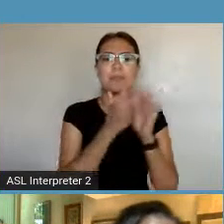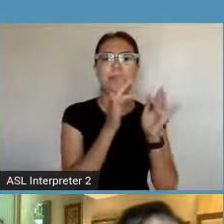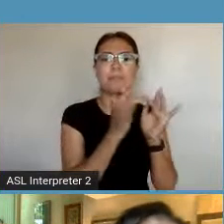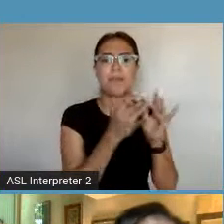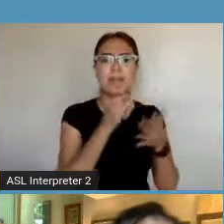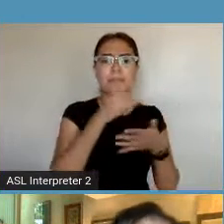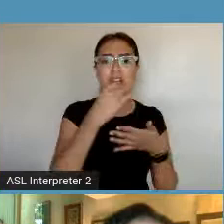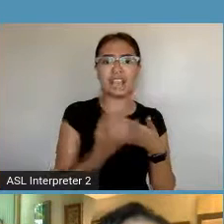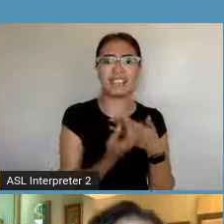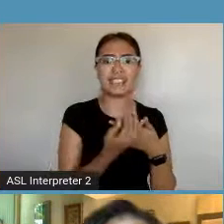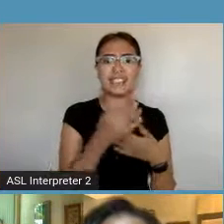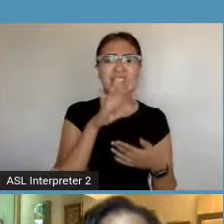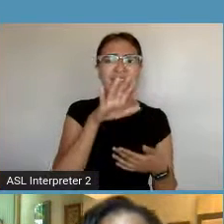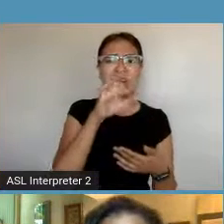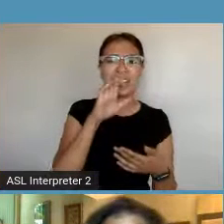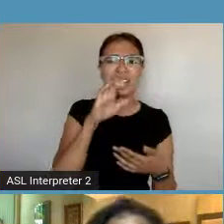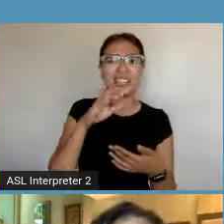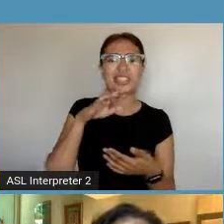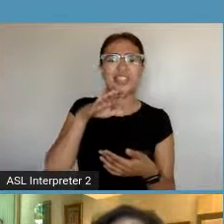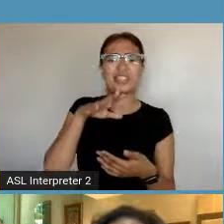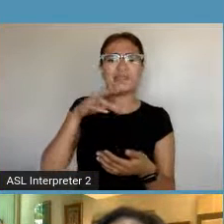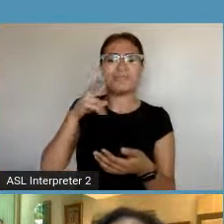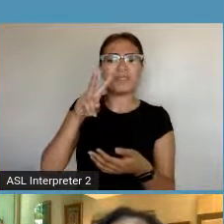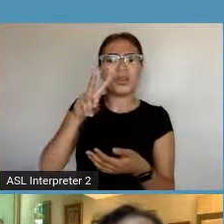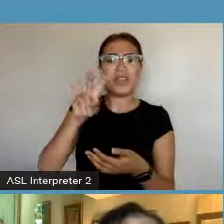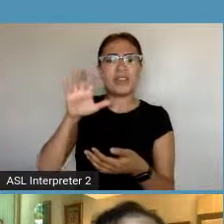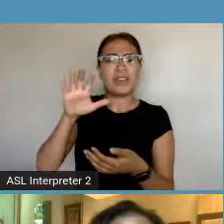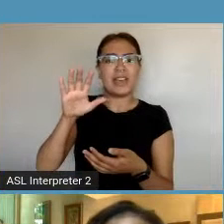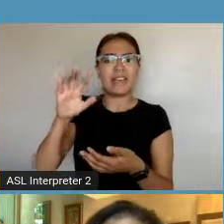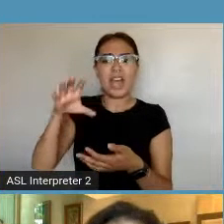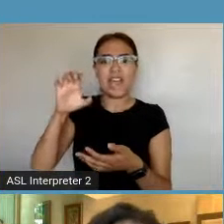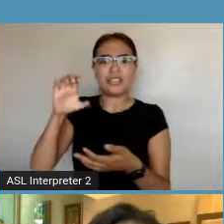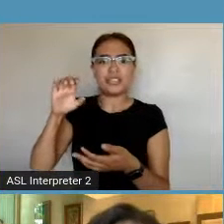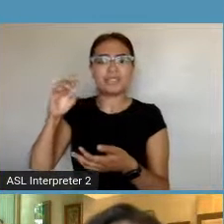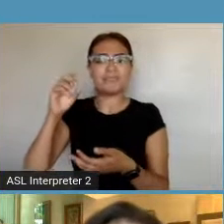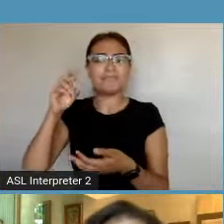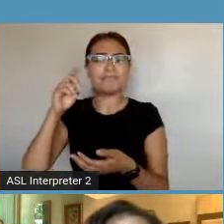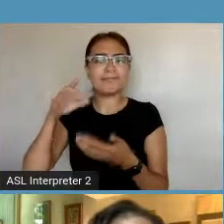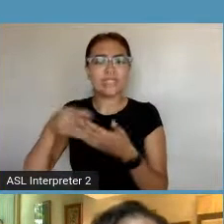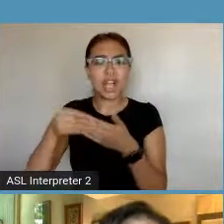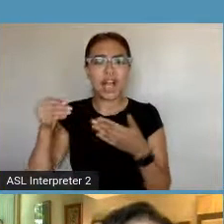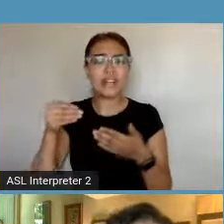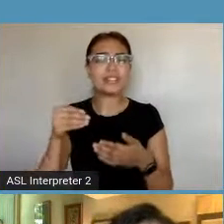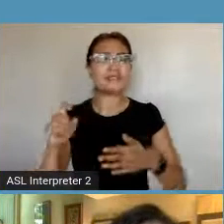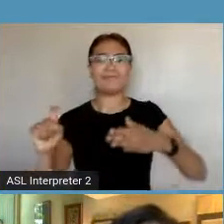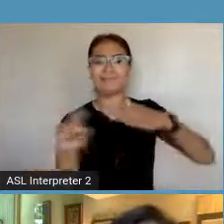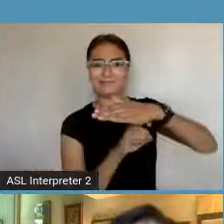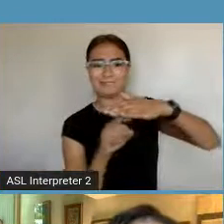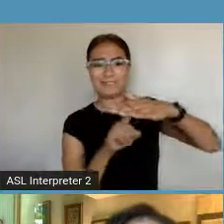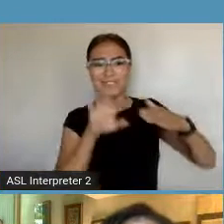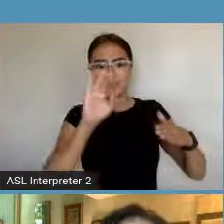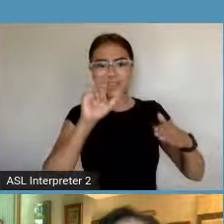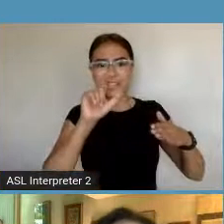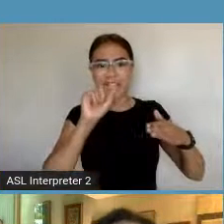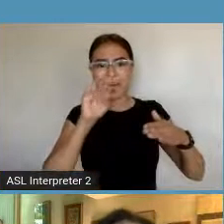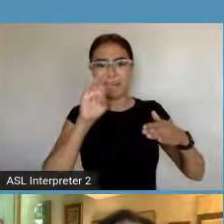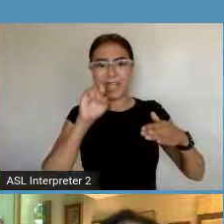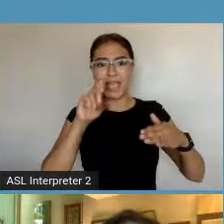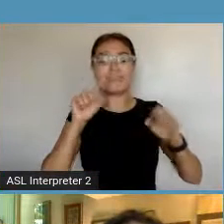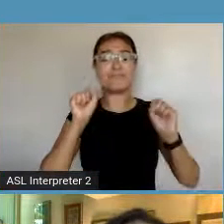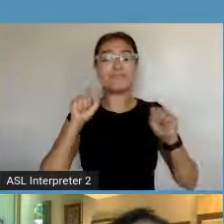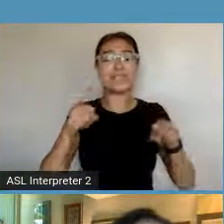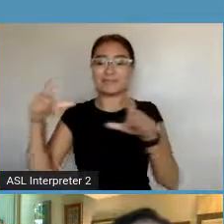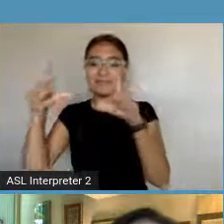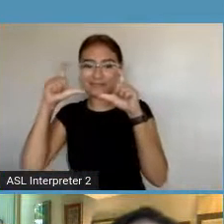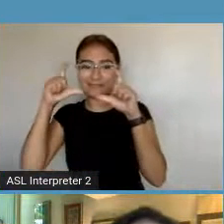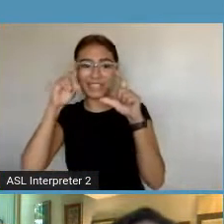between $500 and $2,500, and that could be as a flatbed scanner and a digital camera. And you can achieve